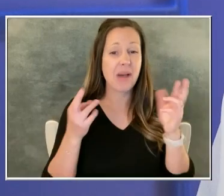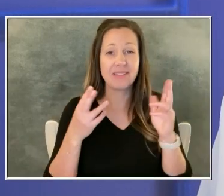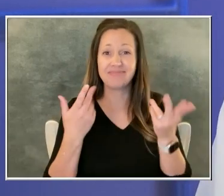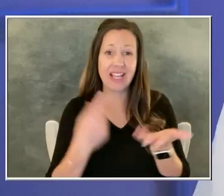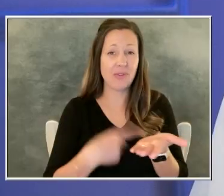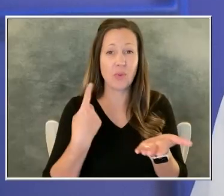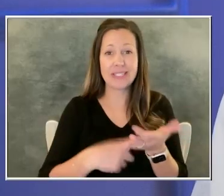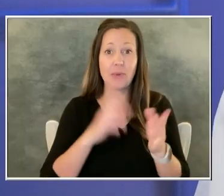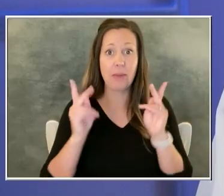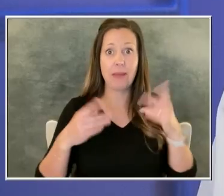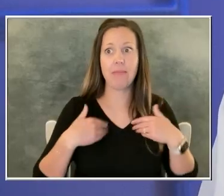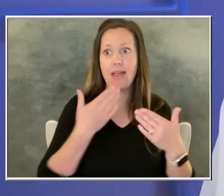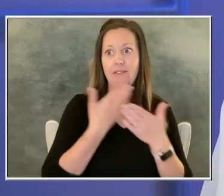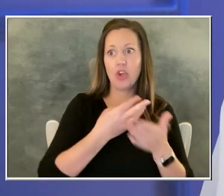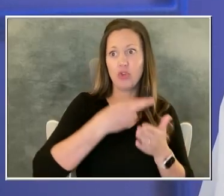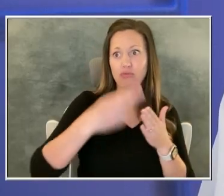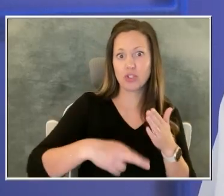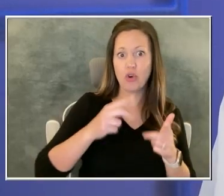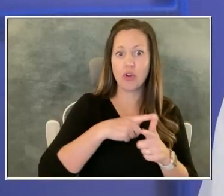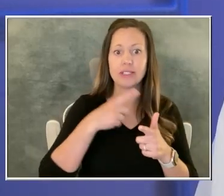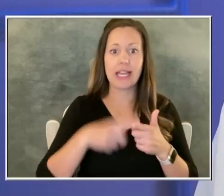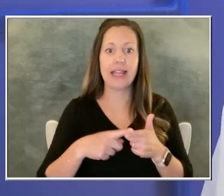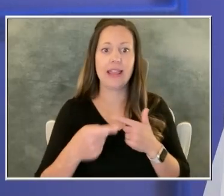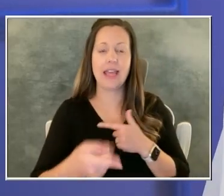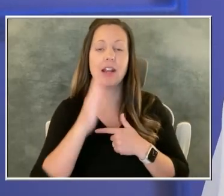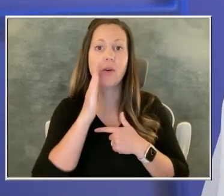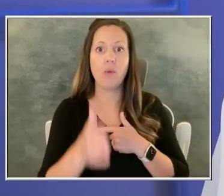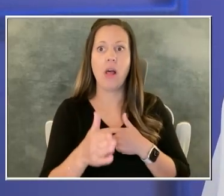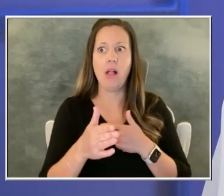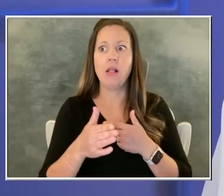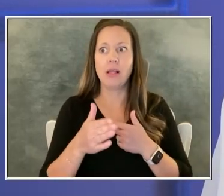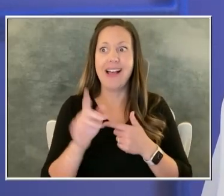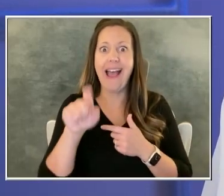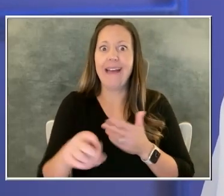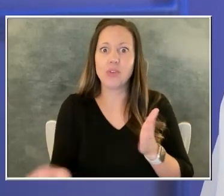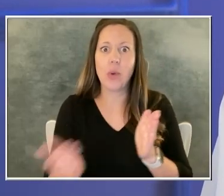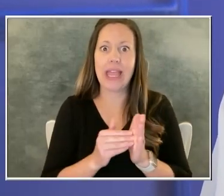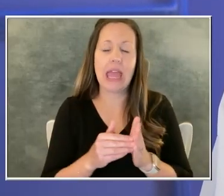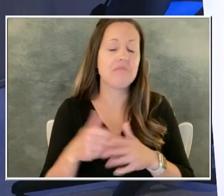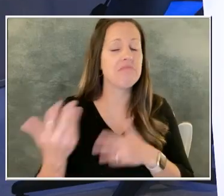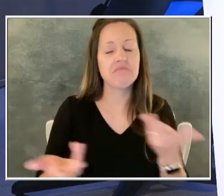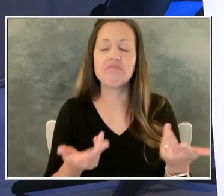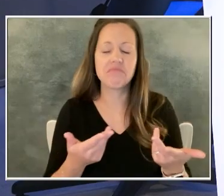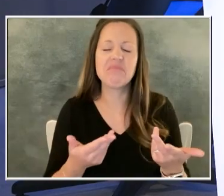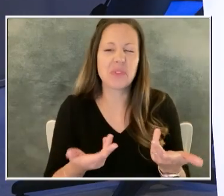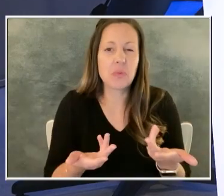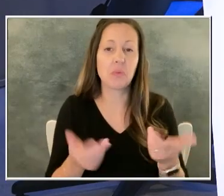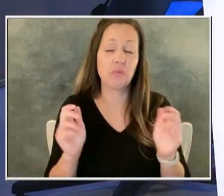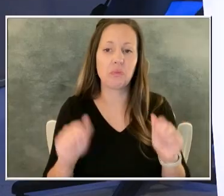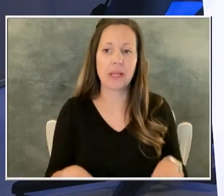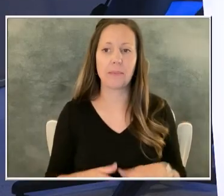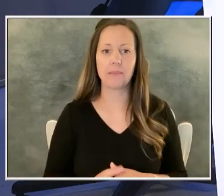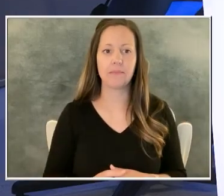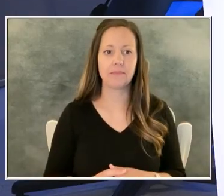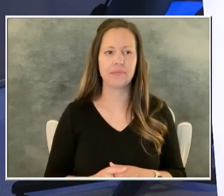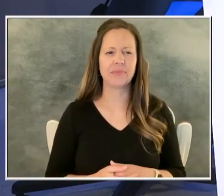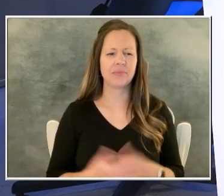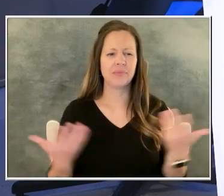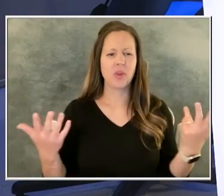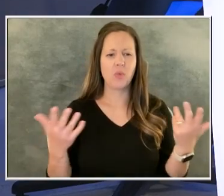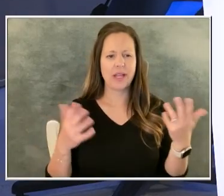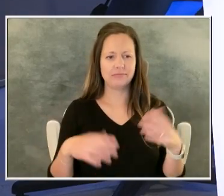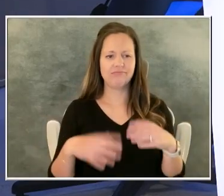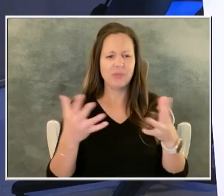years out and it starts to kind of creep up on them again, and we've repeated it and had good results again. Dr. Latif, what's the big takeaway today for those watching